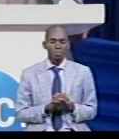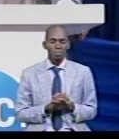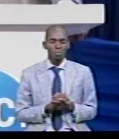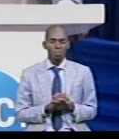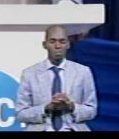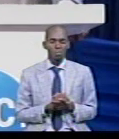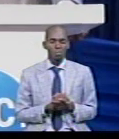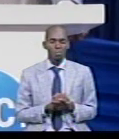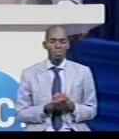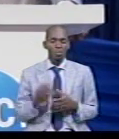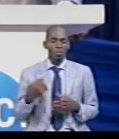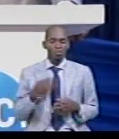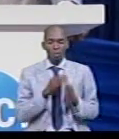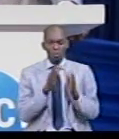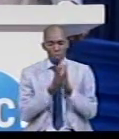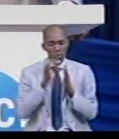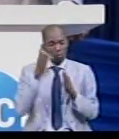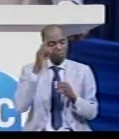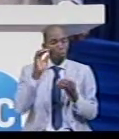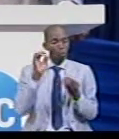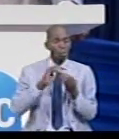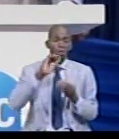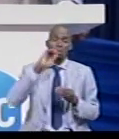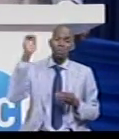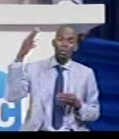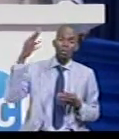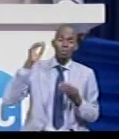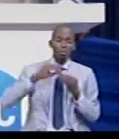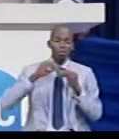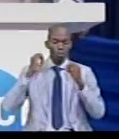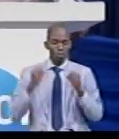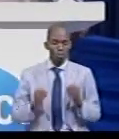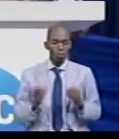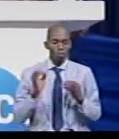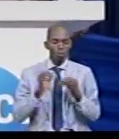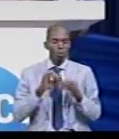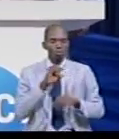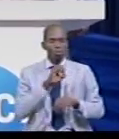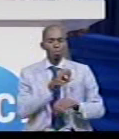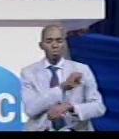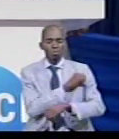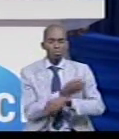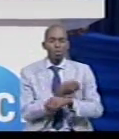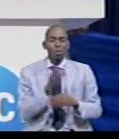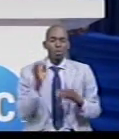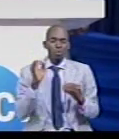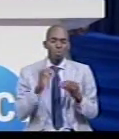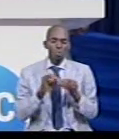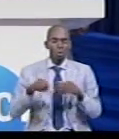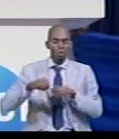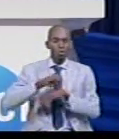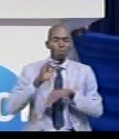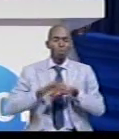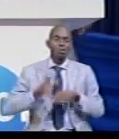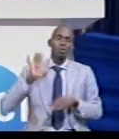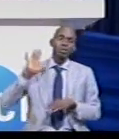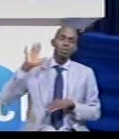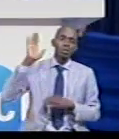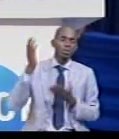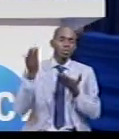We pray for more grace, more strength, more power, more anointing upon your servant in Jesus'